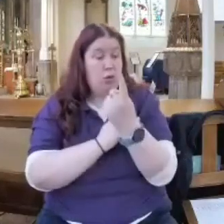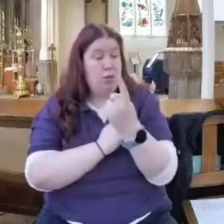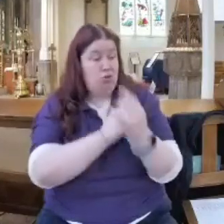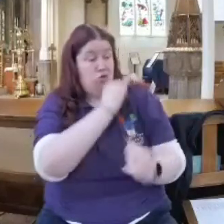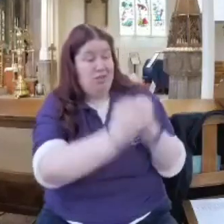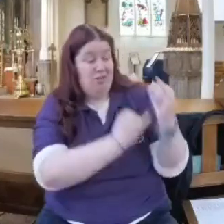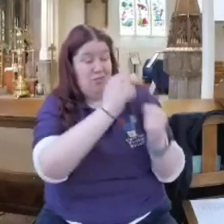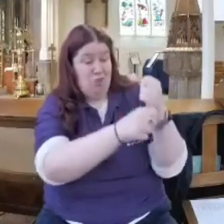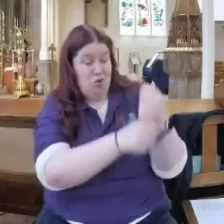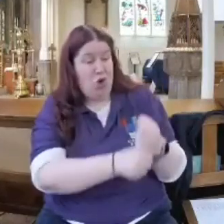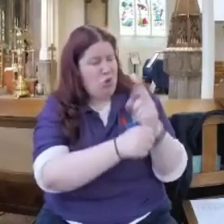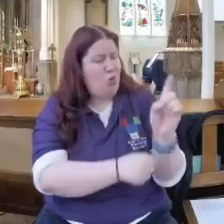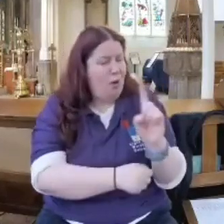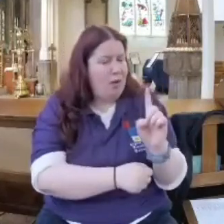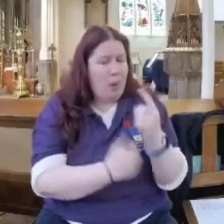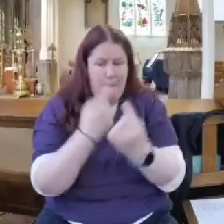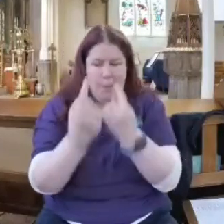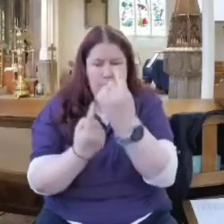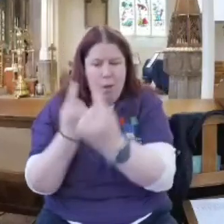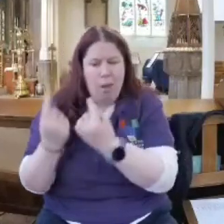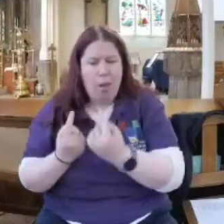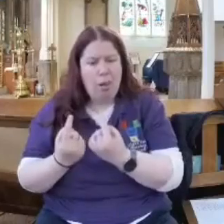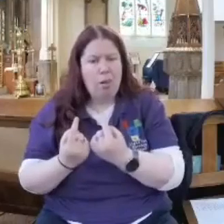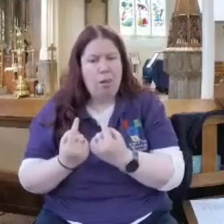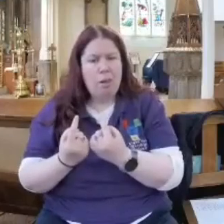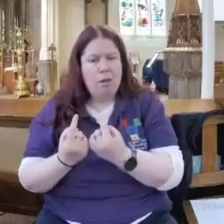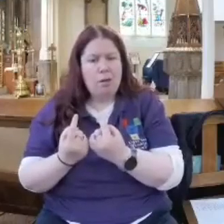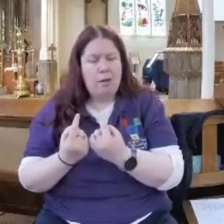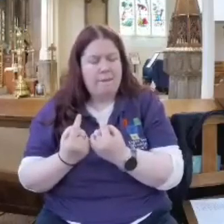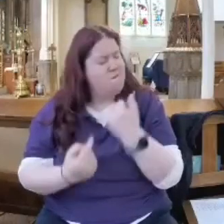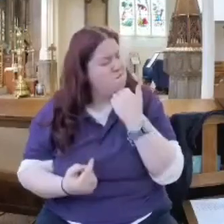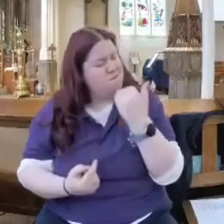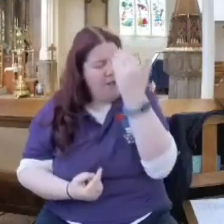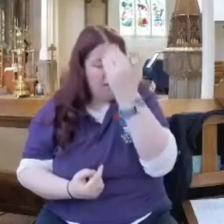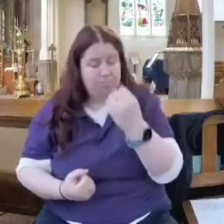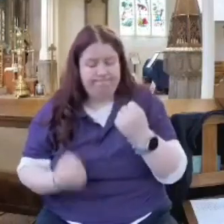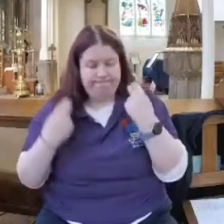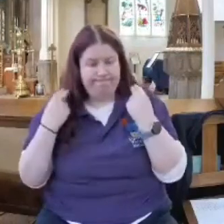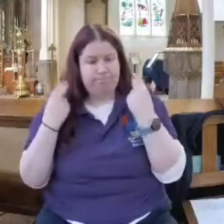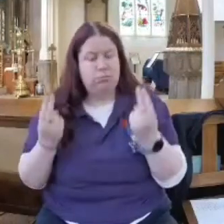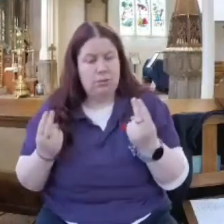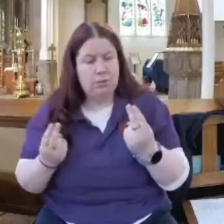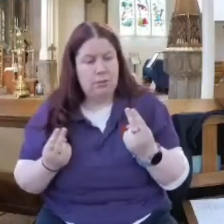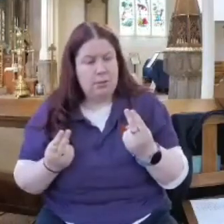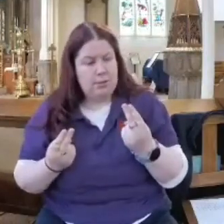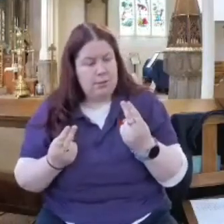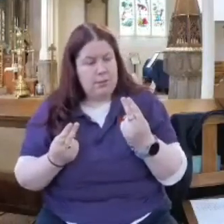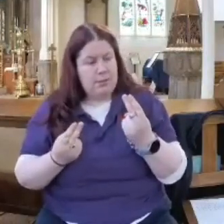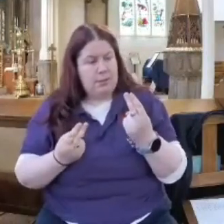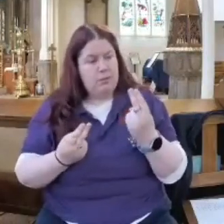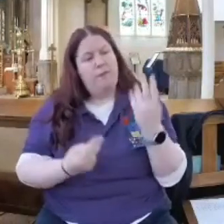the church caused people to rise up and murder some